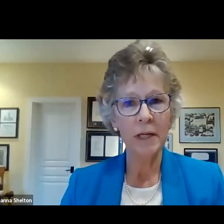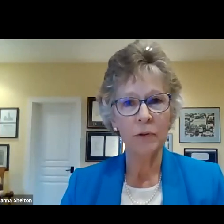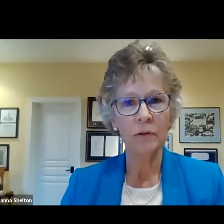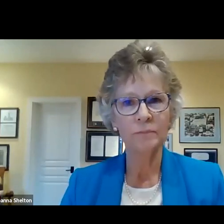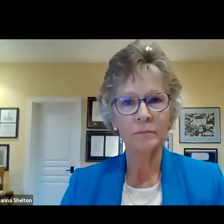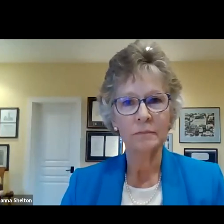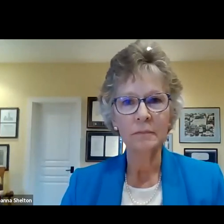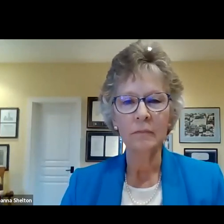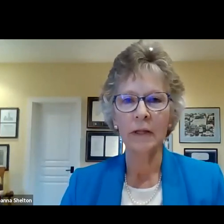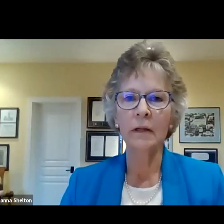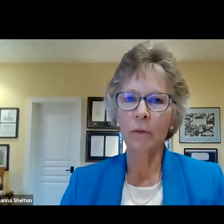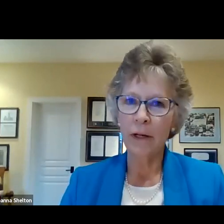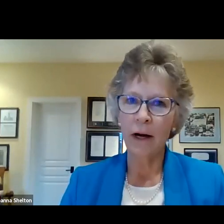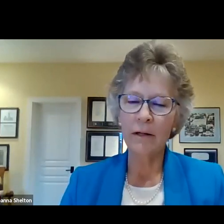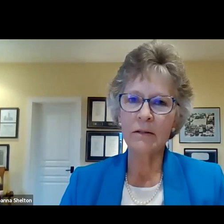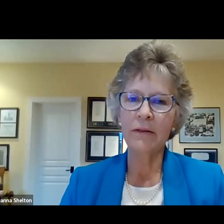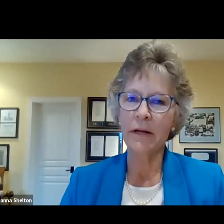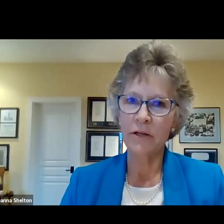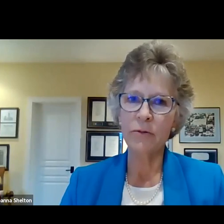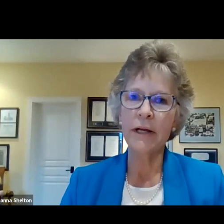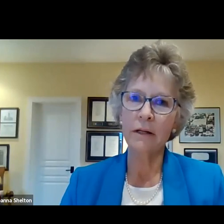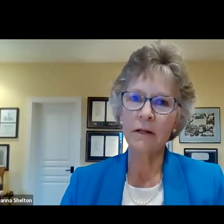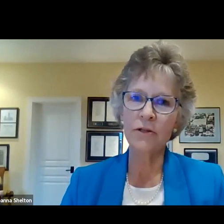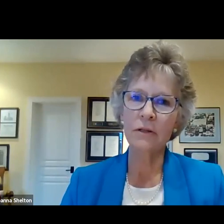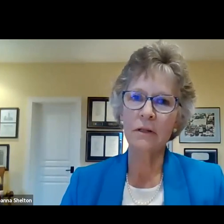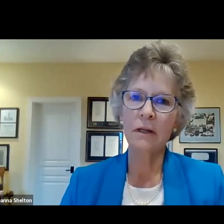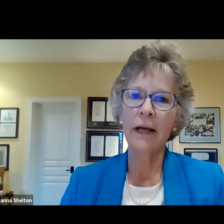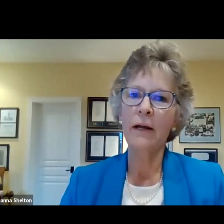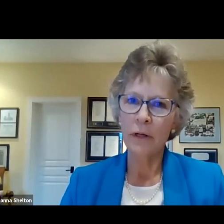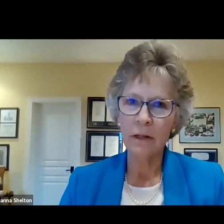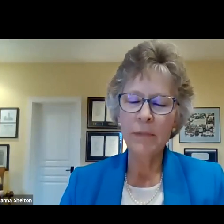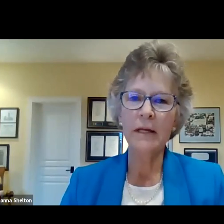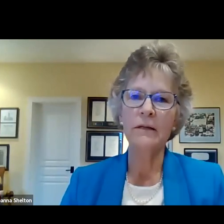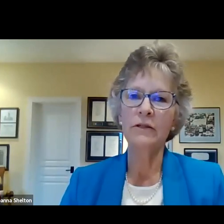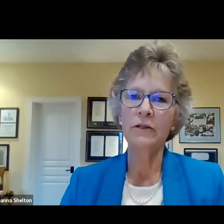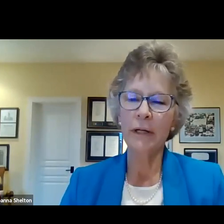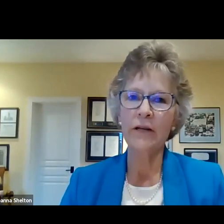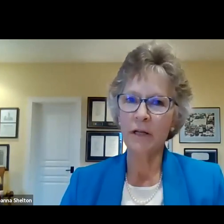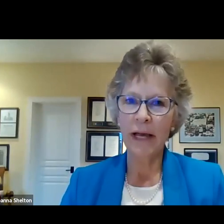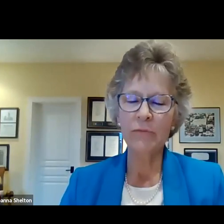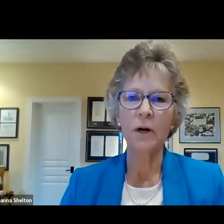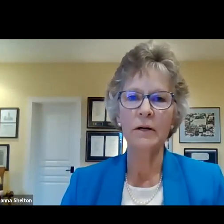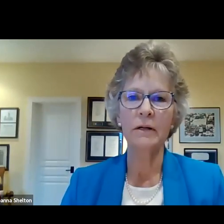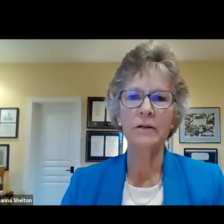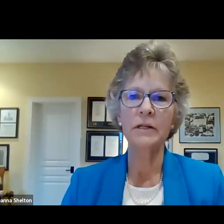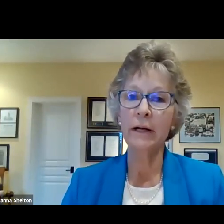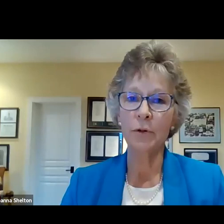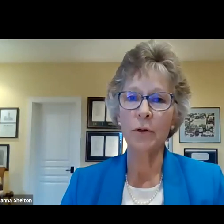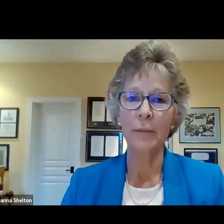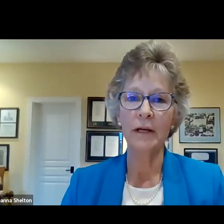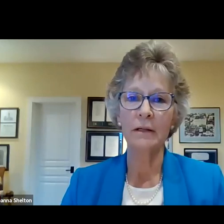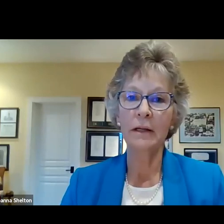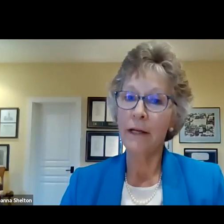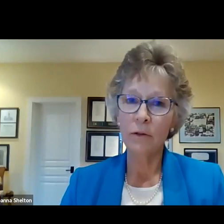Kalispel people. We honor their history and culture, and we are committed to engaging Native partners in